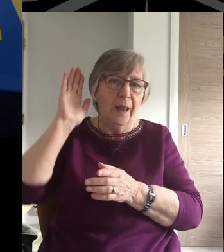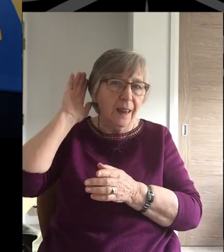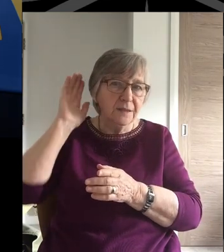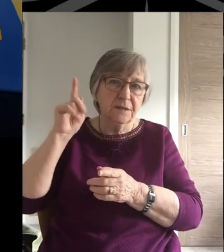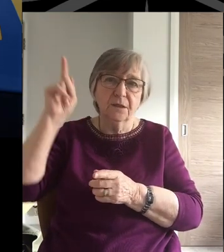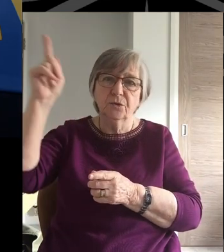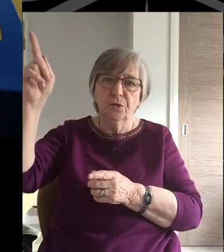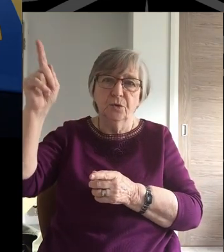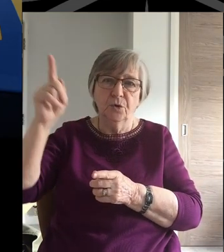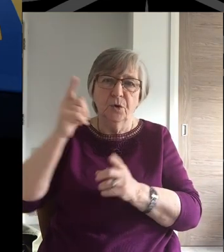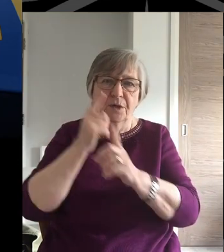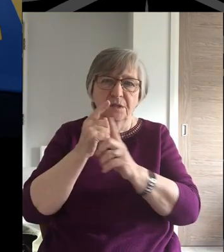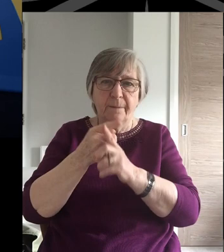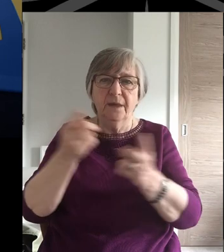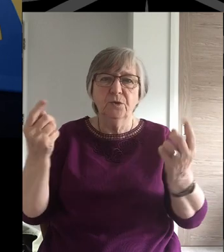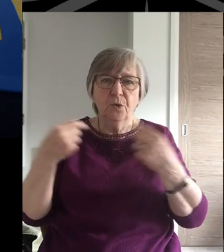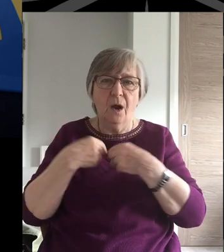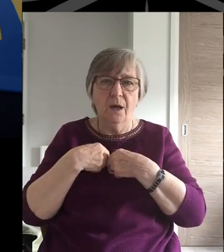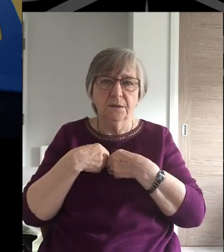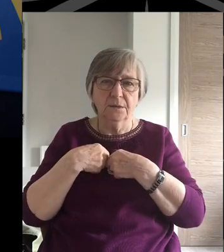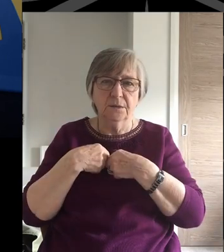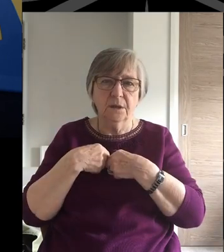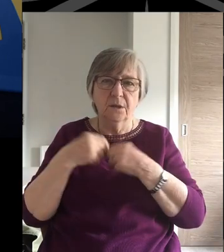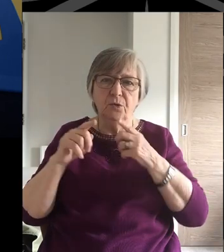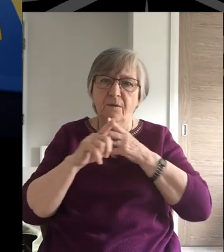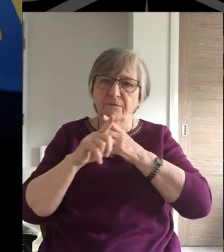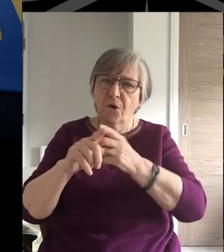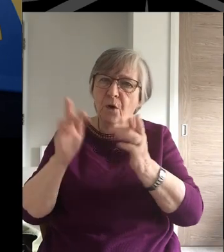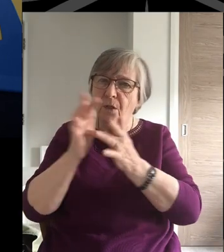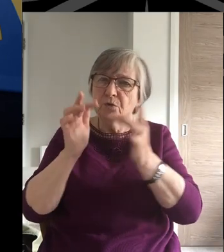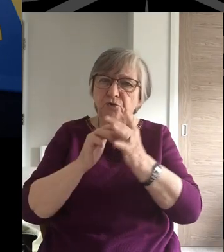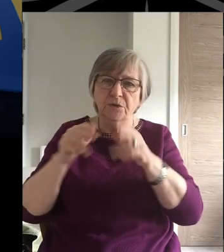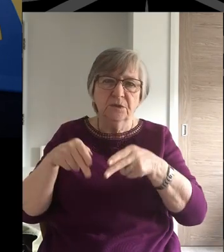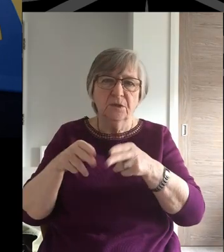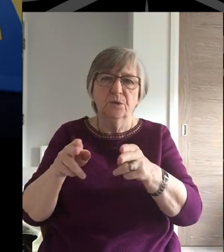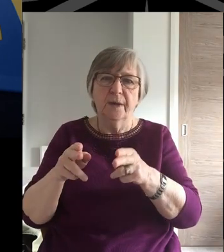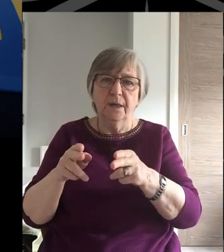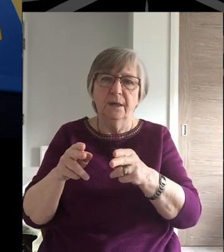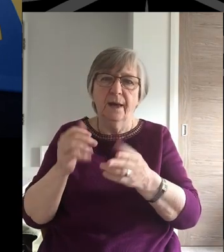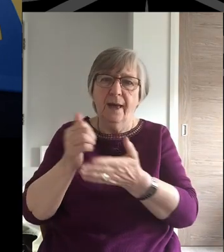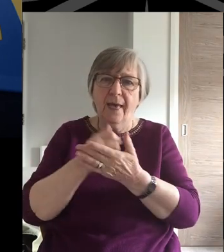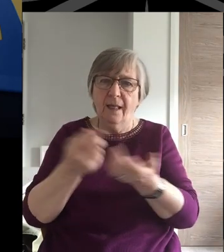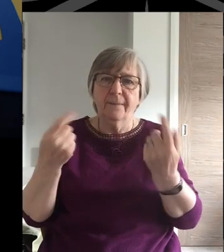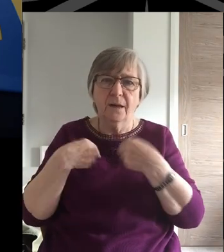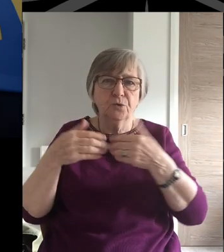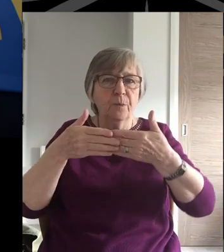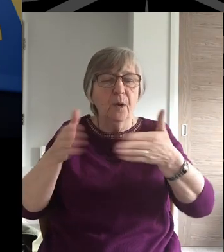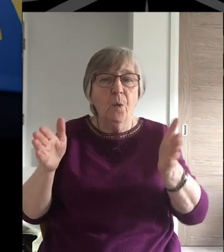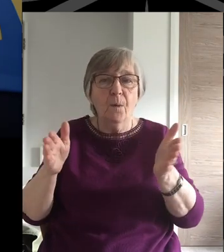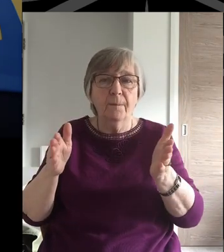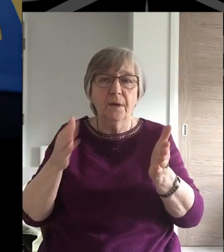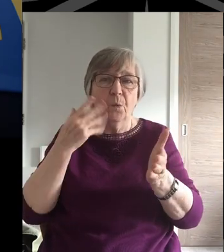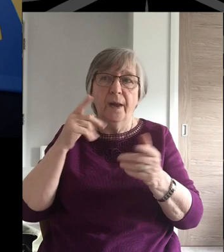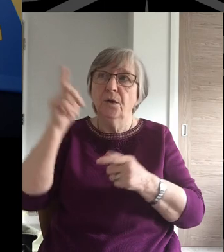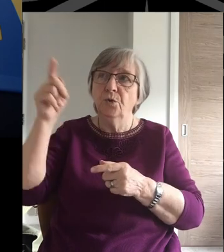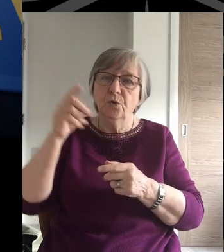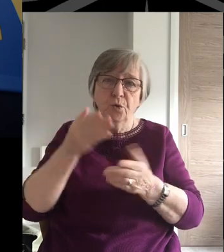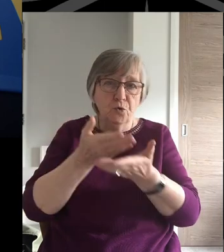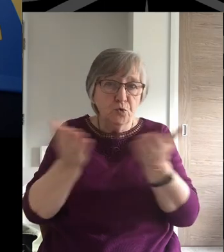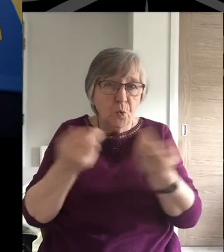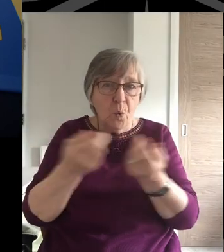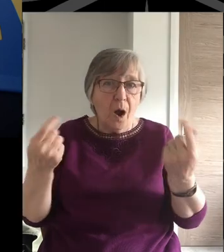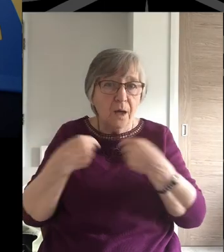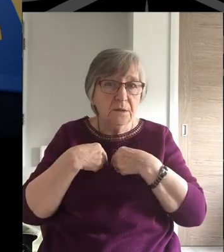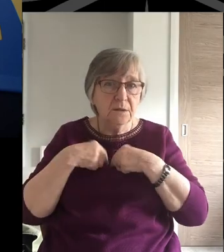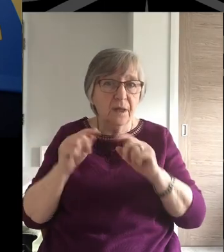you speak to us, to following your lead. Help us to be open when you point out things